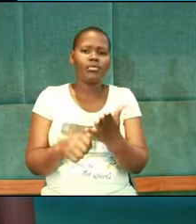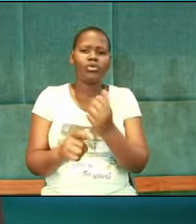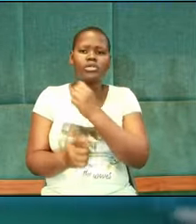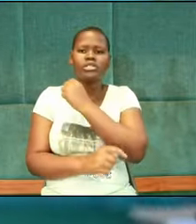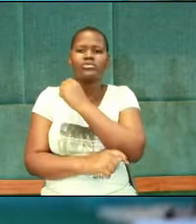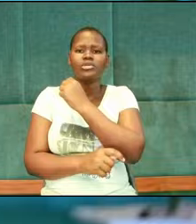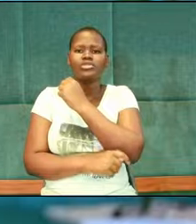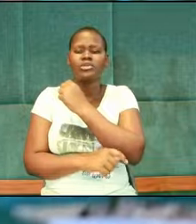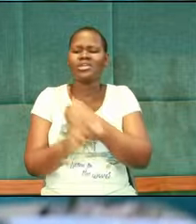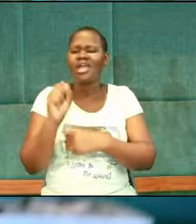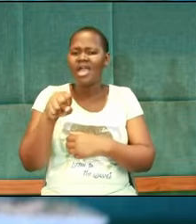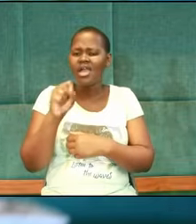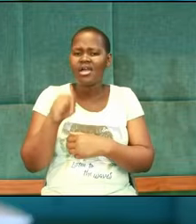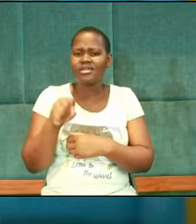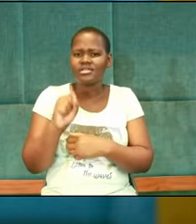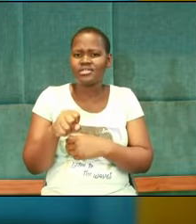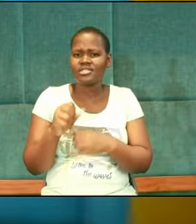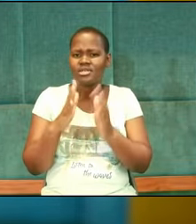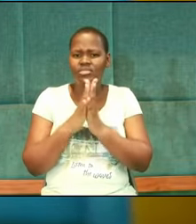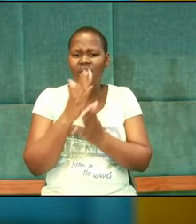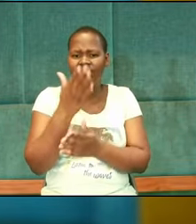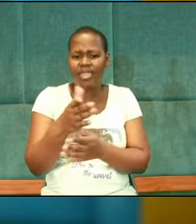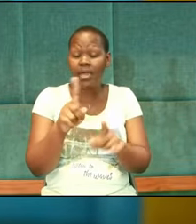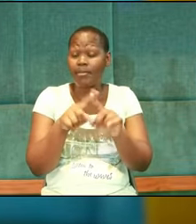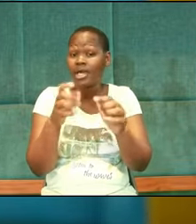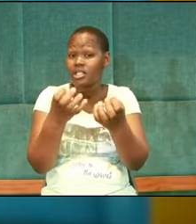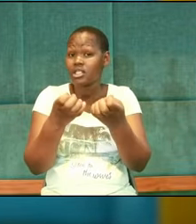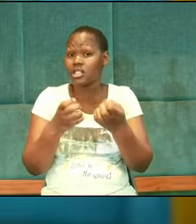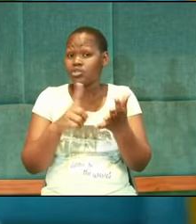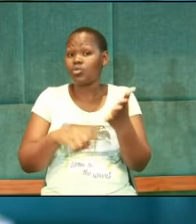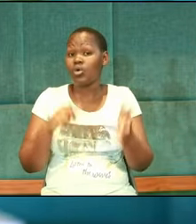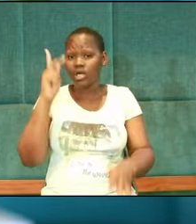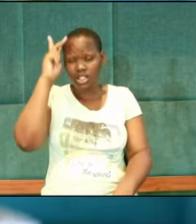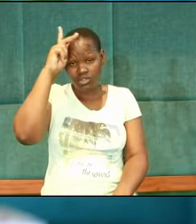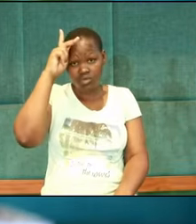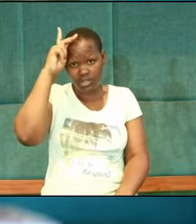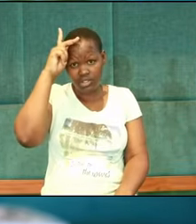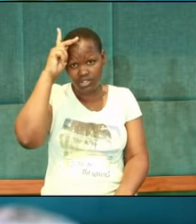Yes, prayer is there. But you need what? Knowledge.